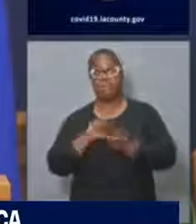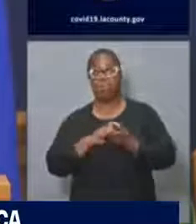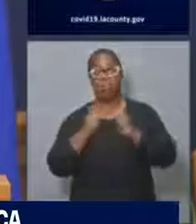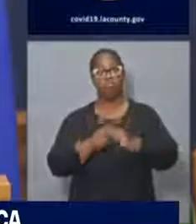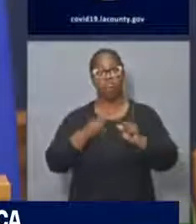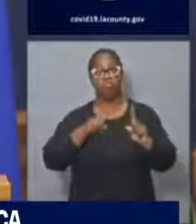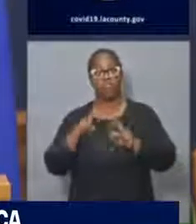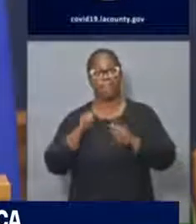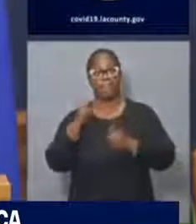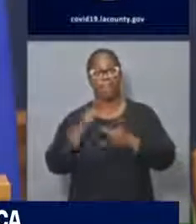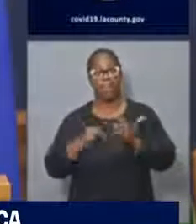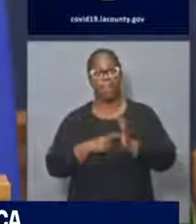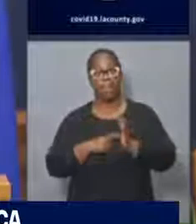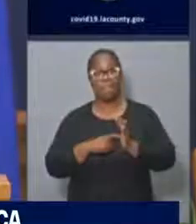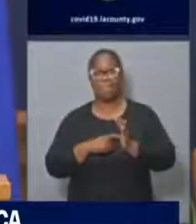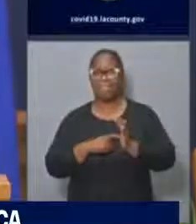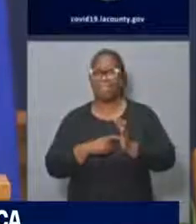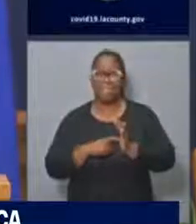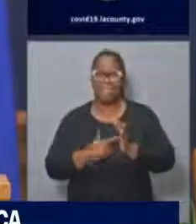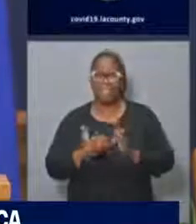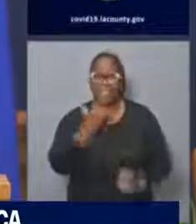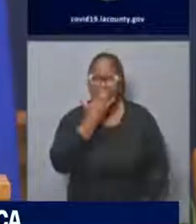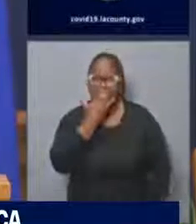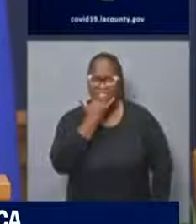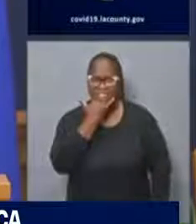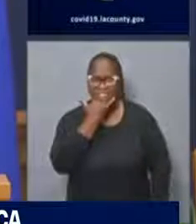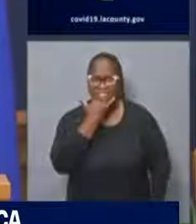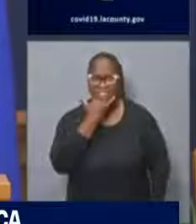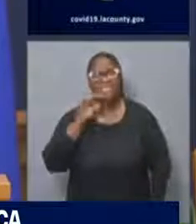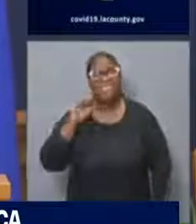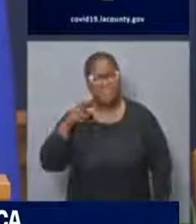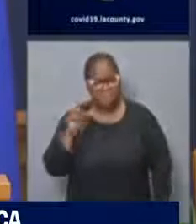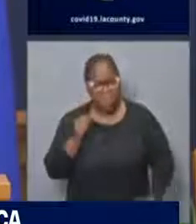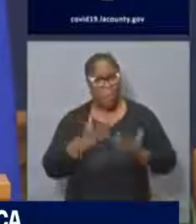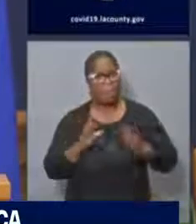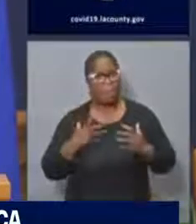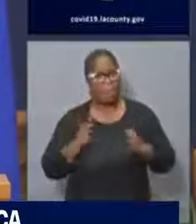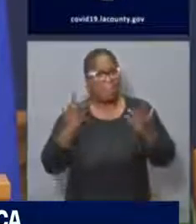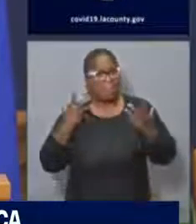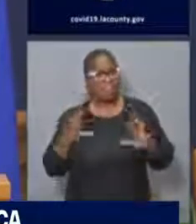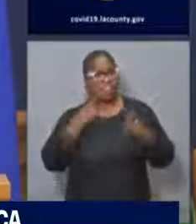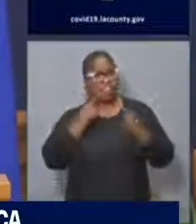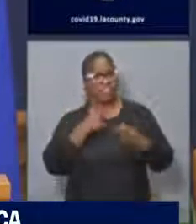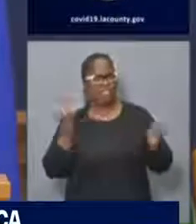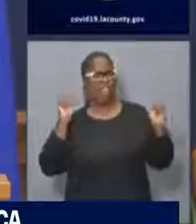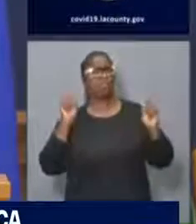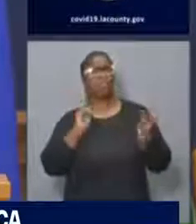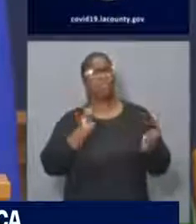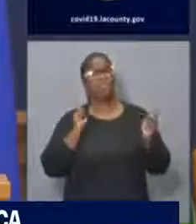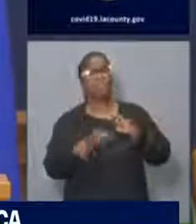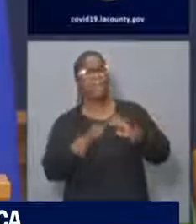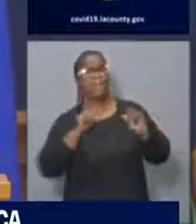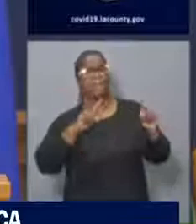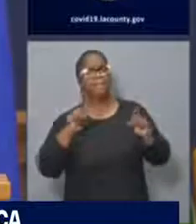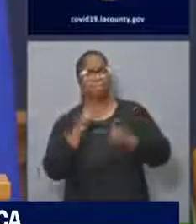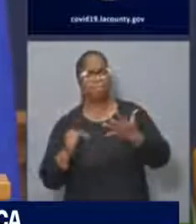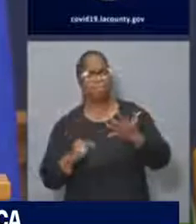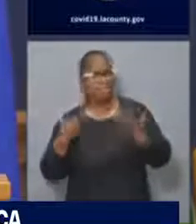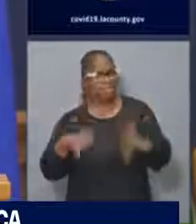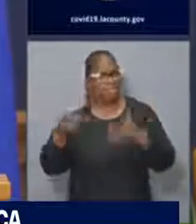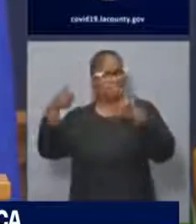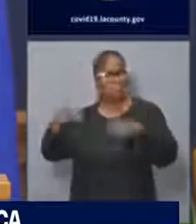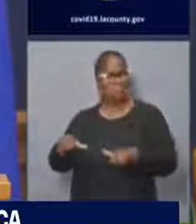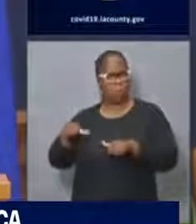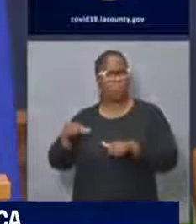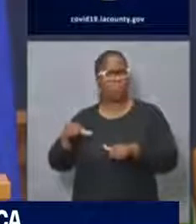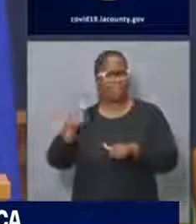testing criteria. These are absolutely wrong. The Department of Public Health announced its revised testing criteria, which is posted on their